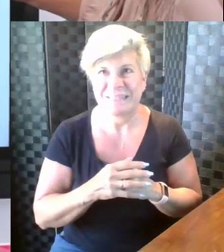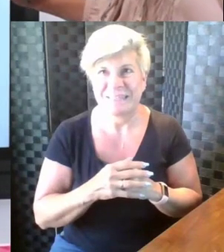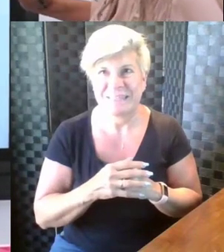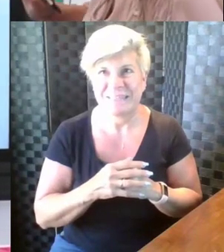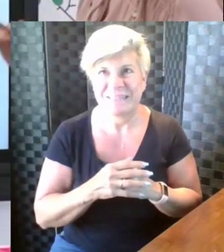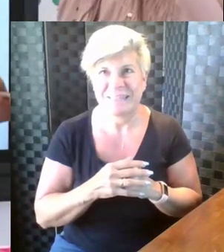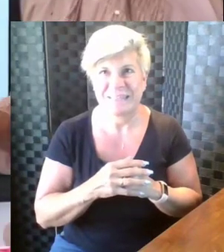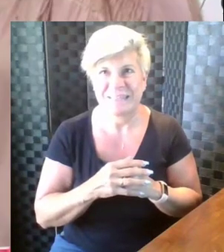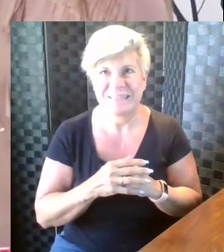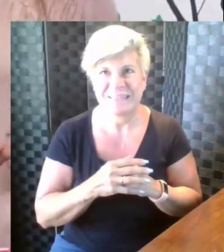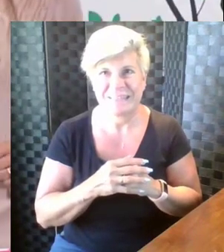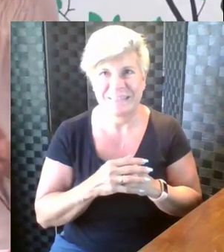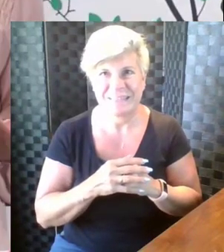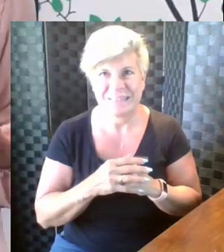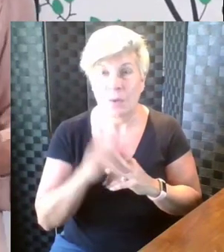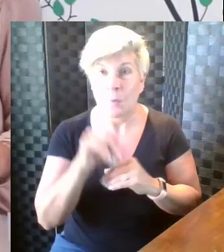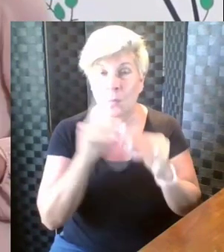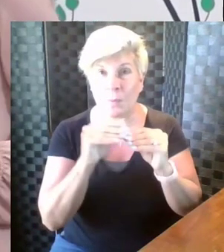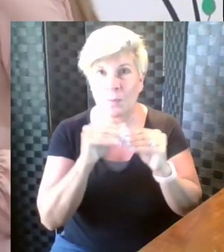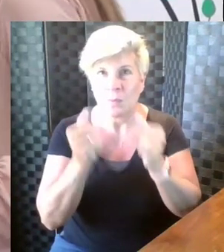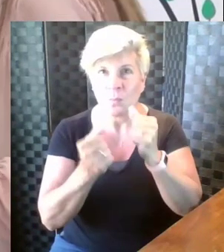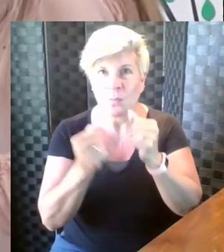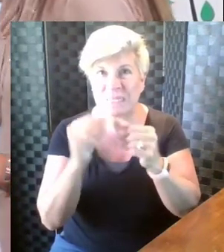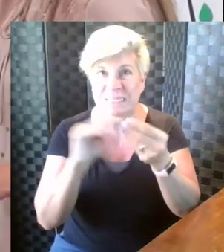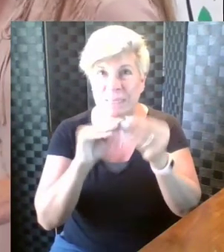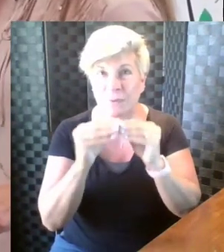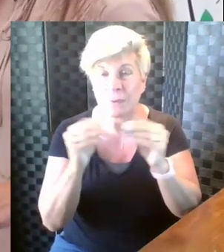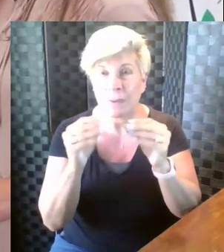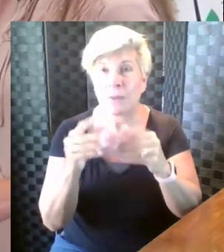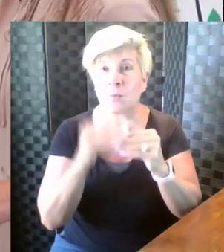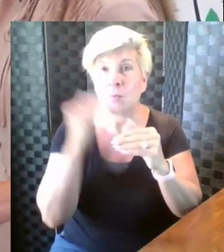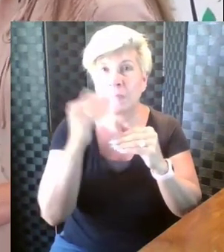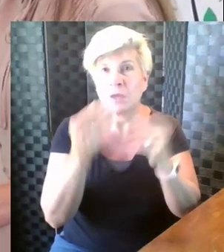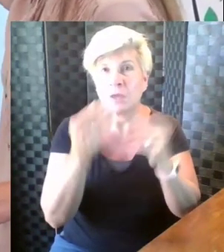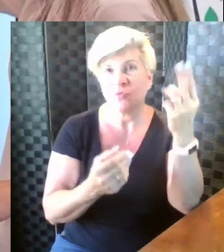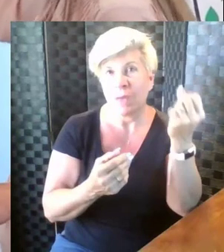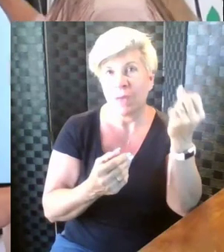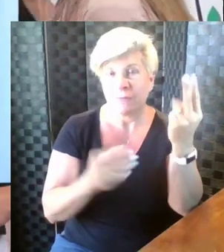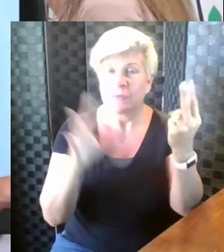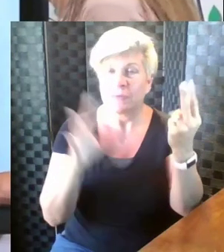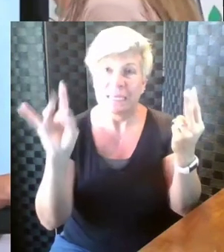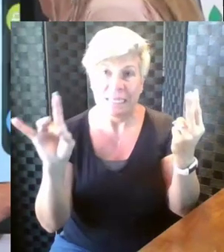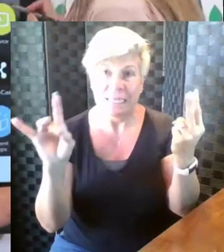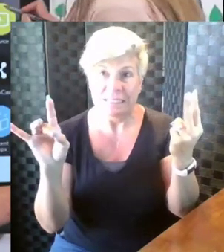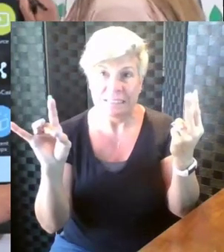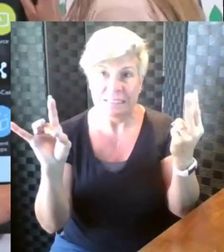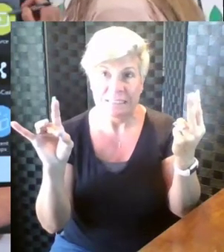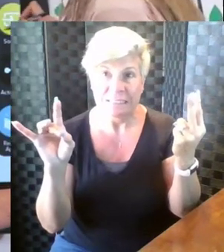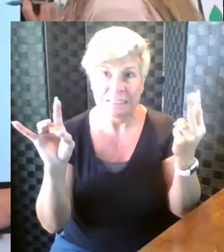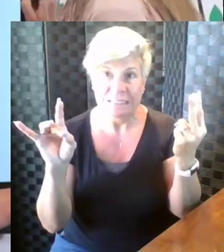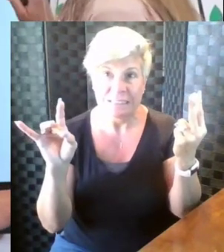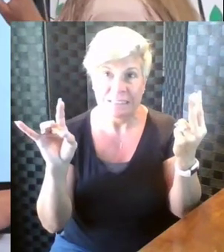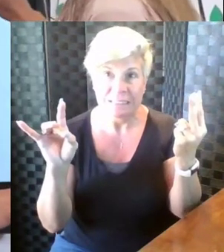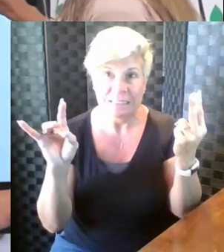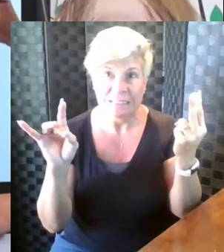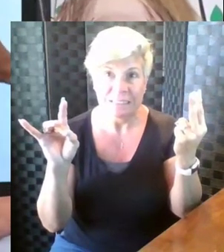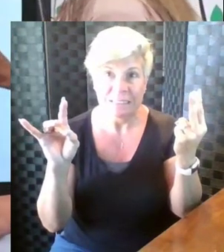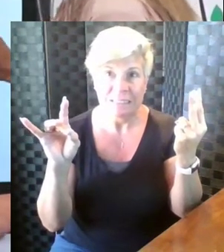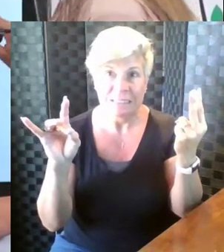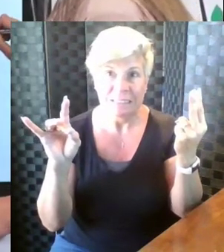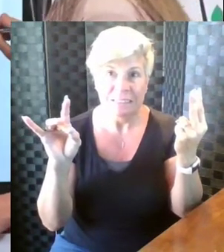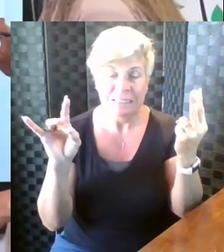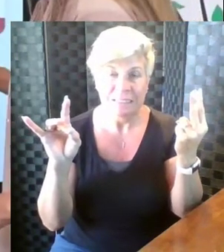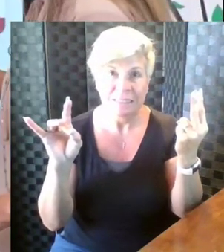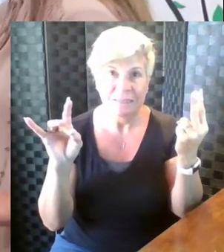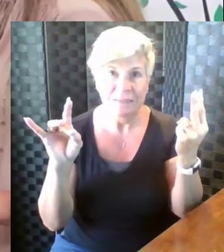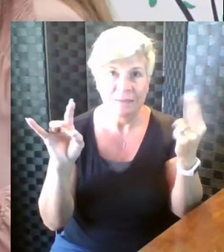math. All right, let's do one more. Which number is greater? We have 12 and 8. So let's find them on the